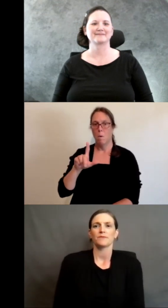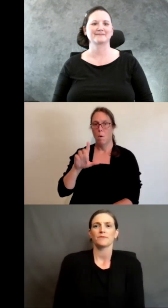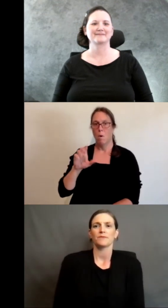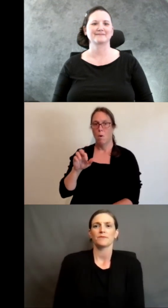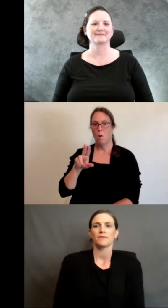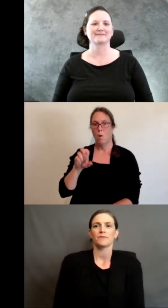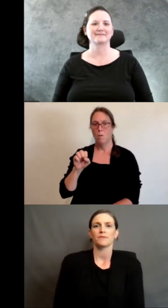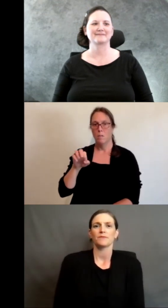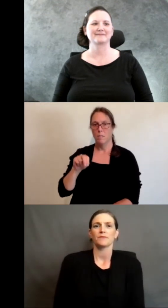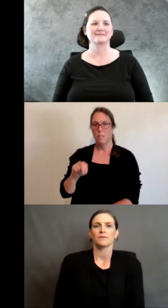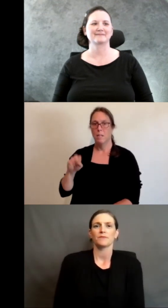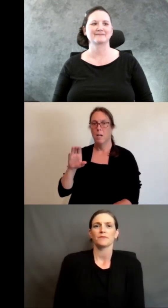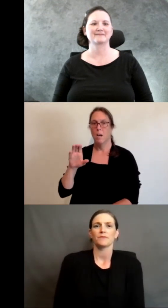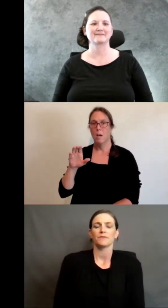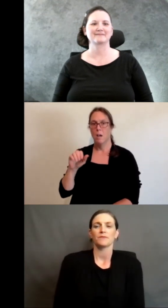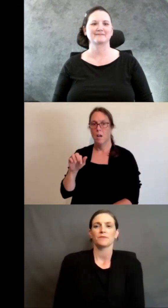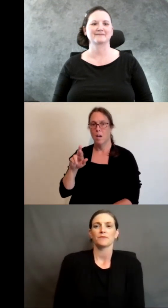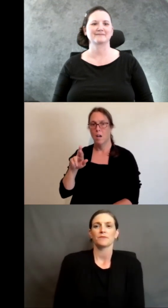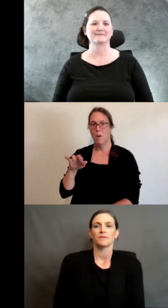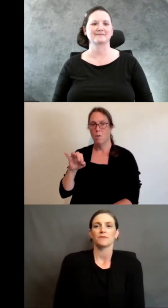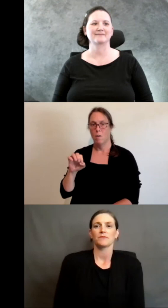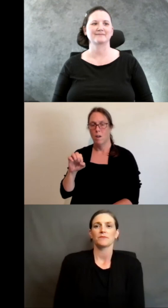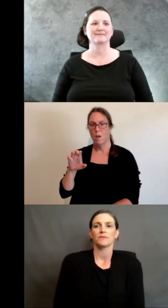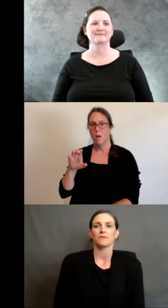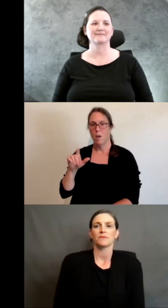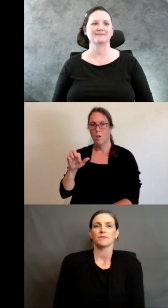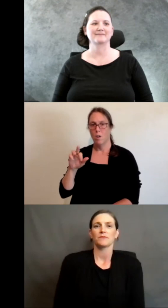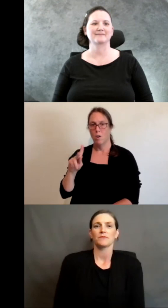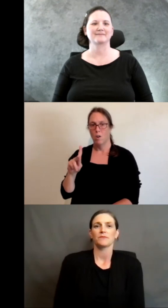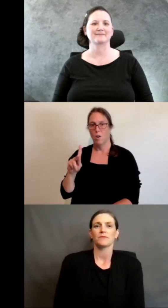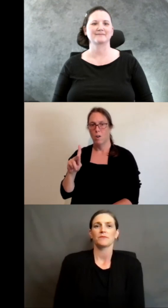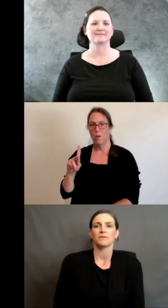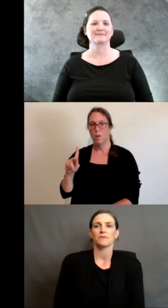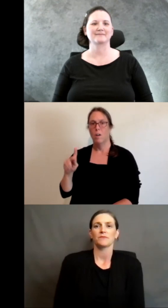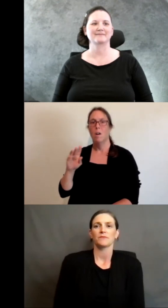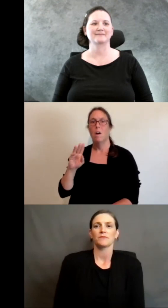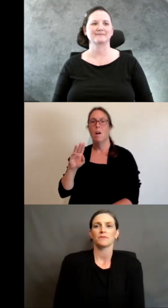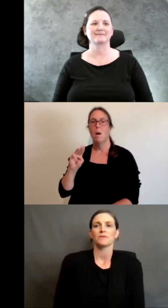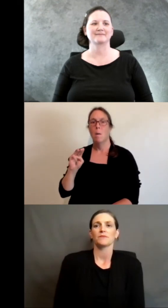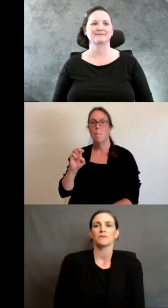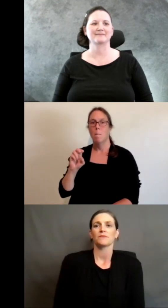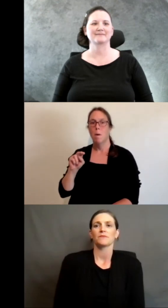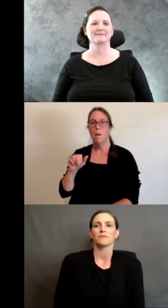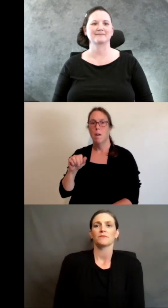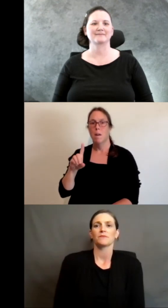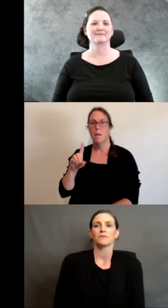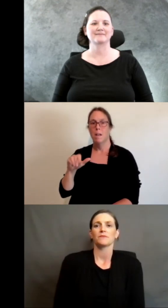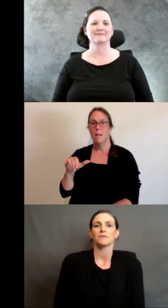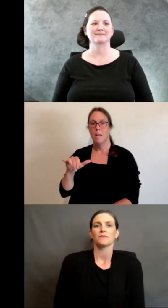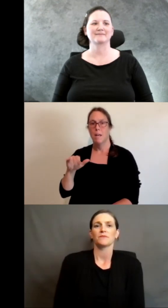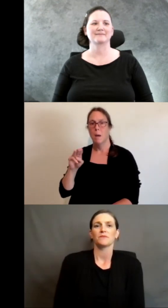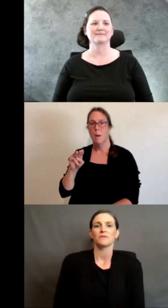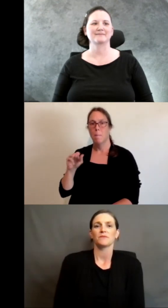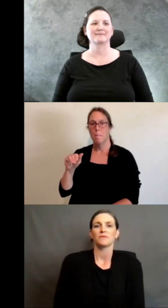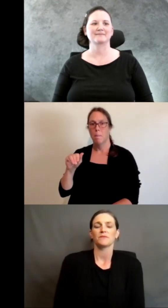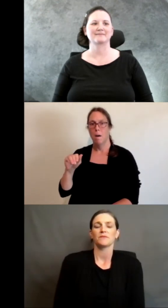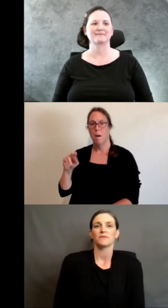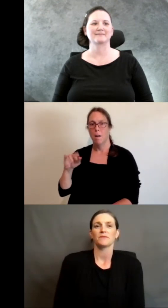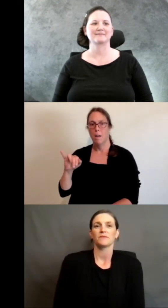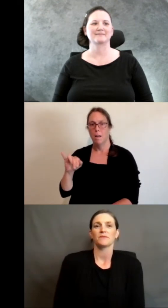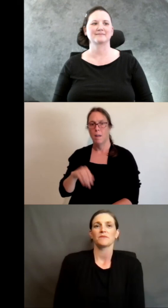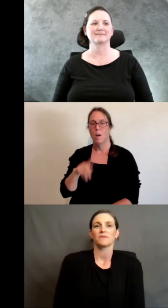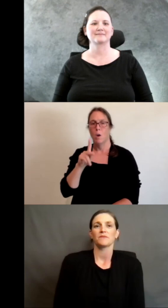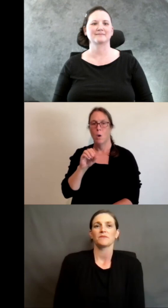the BBC Ireland reporter, Kerry Clark as Alita Brown, Monadi Ma'ani as Emily Martin, Cody